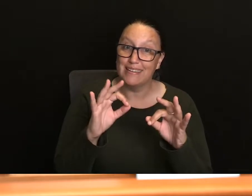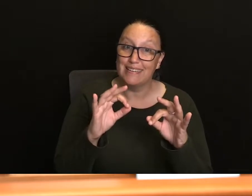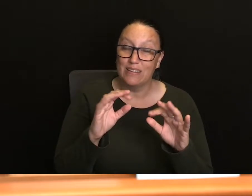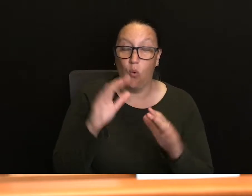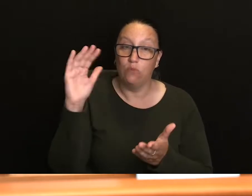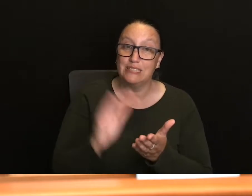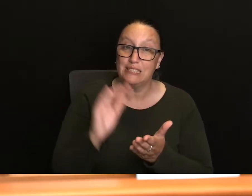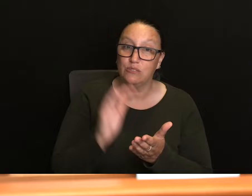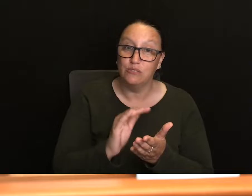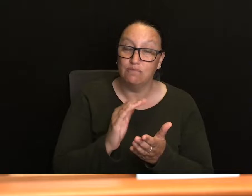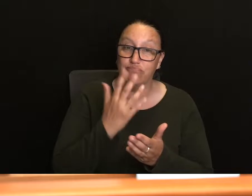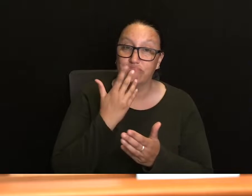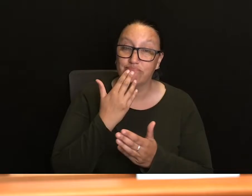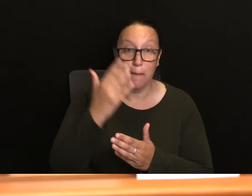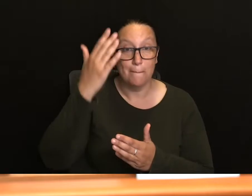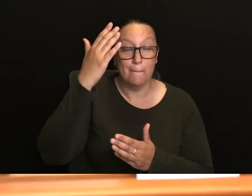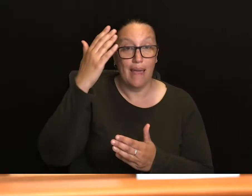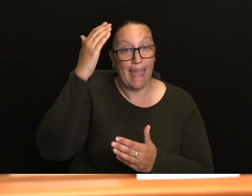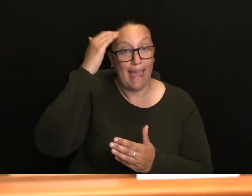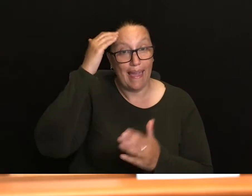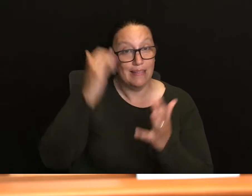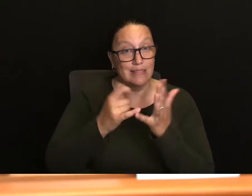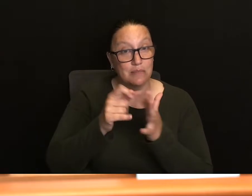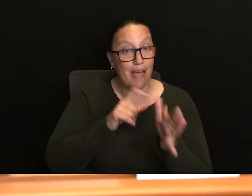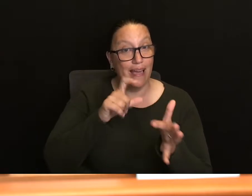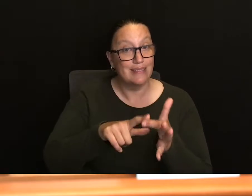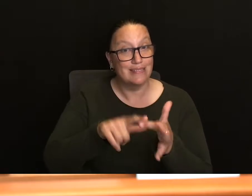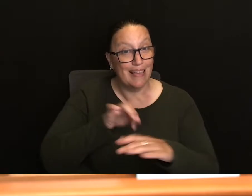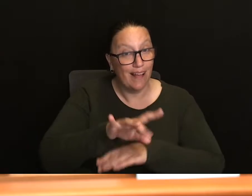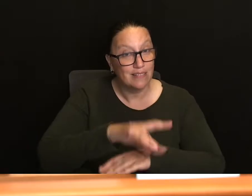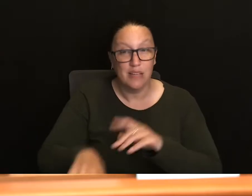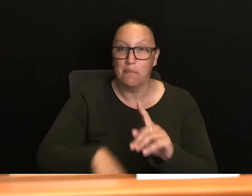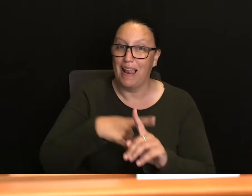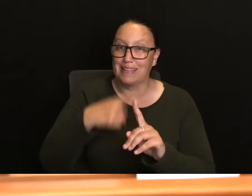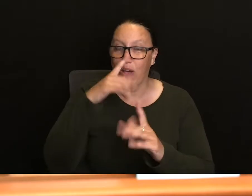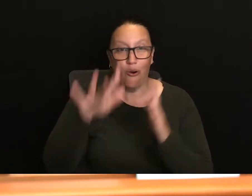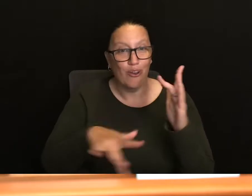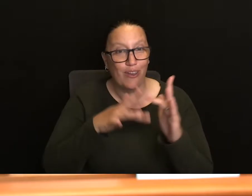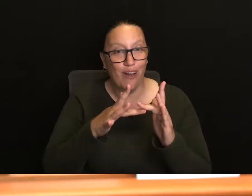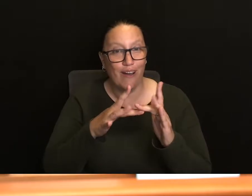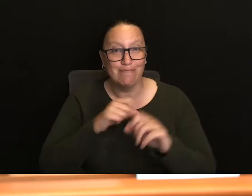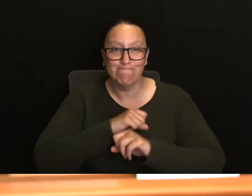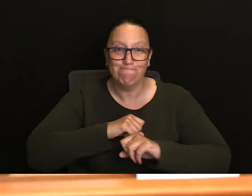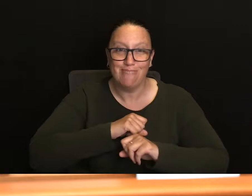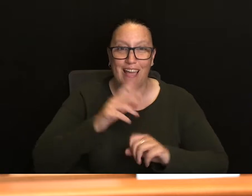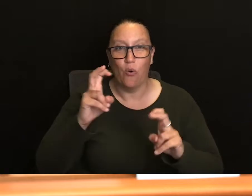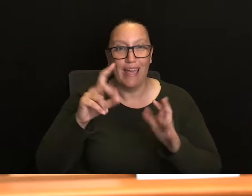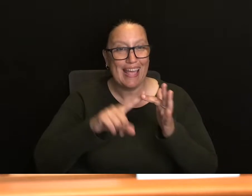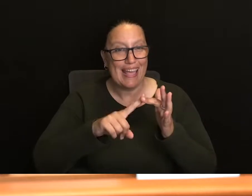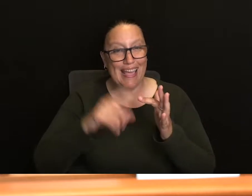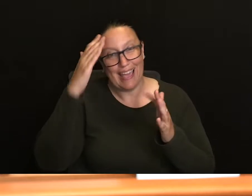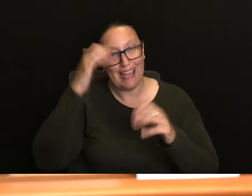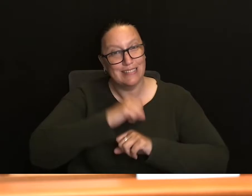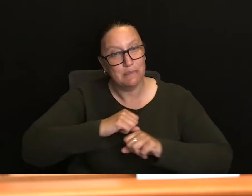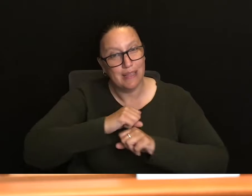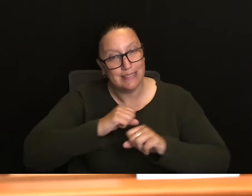of 150 Headspace services, in addition to digital supports available through eHeadspace, which is accessible by phone, email and web